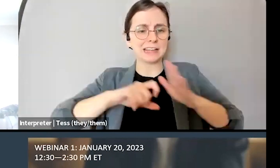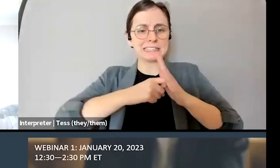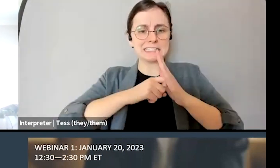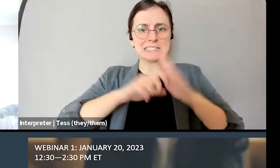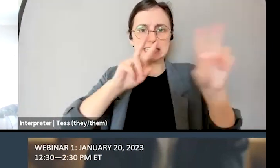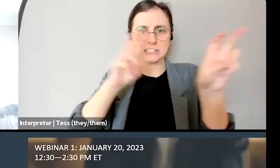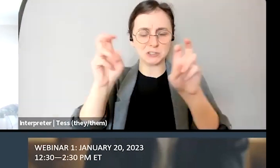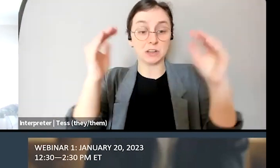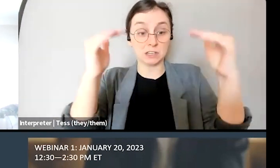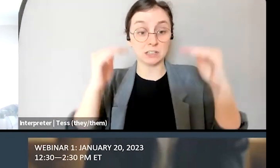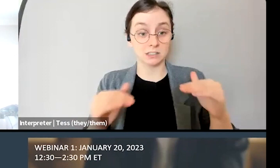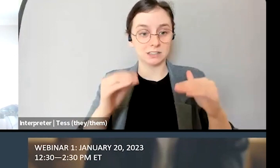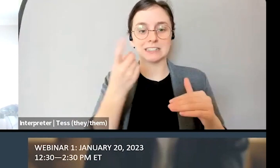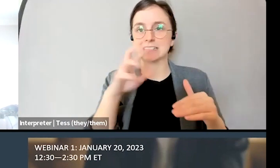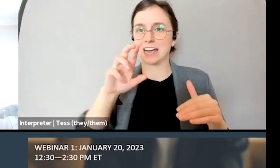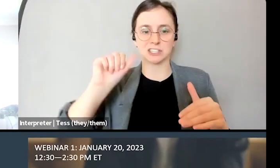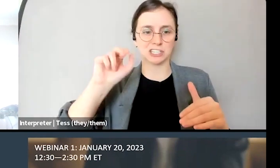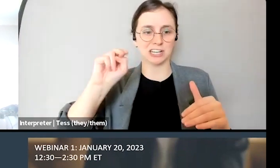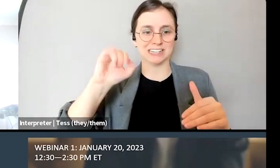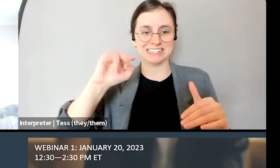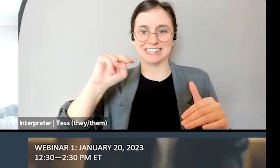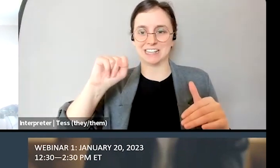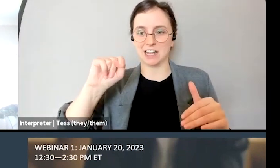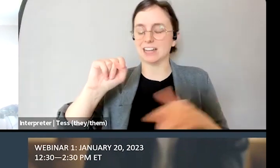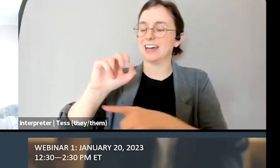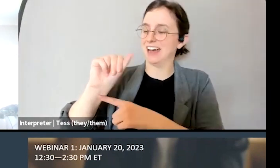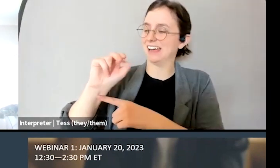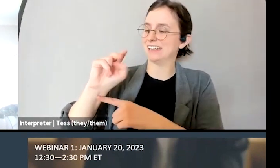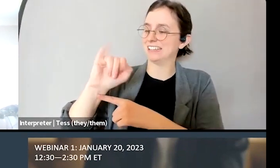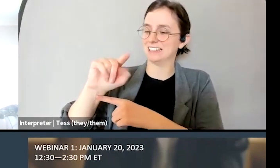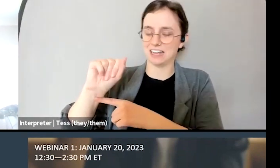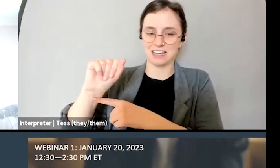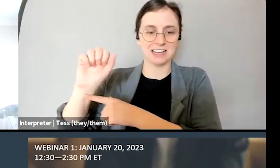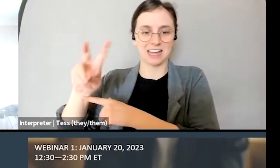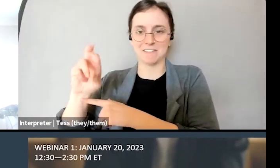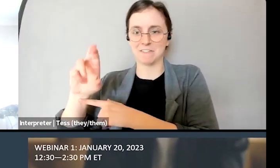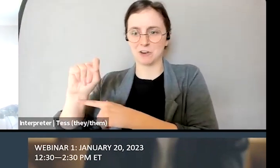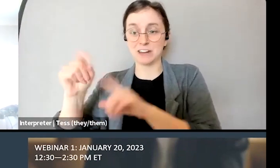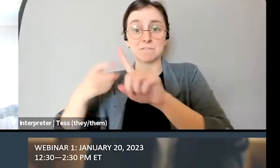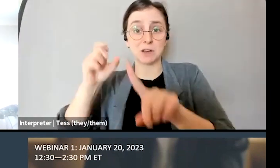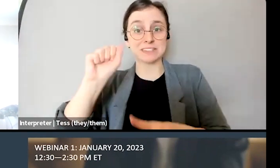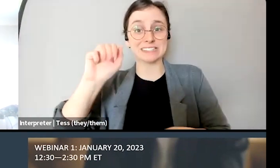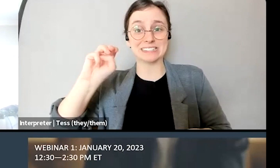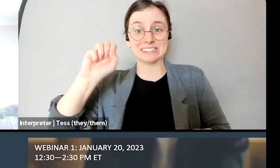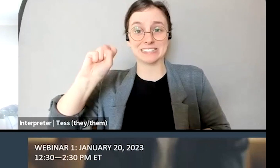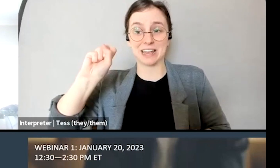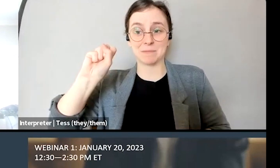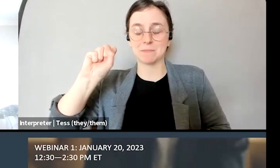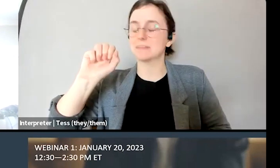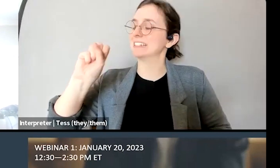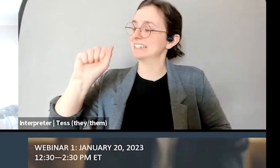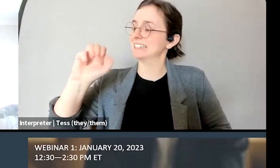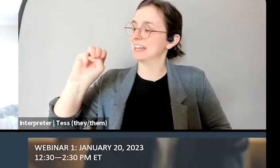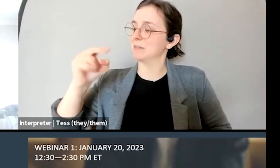Anita Everett from SAMHSA on financing 988. Mrs. Marie Kiliverti and